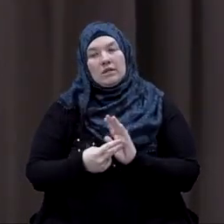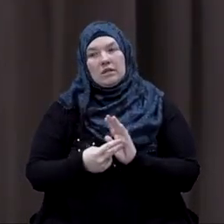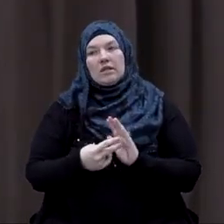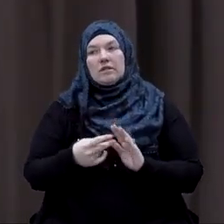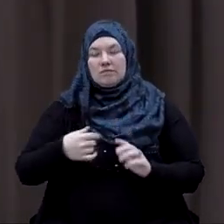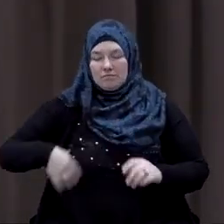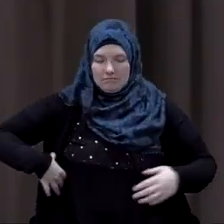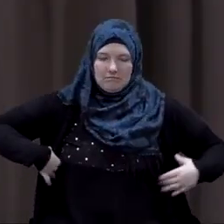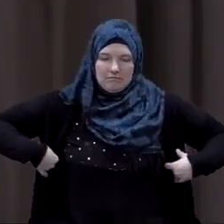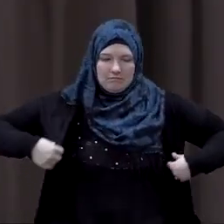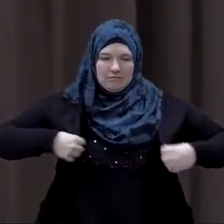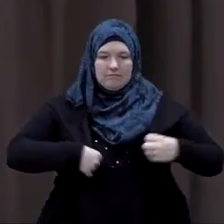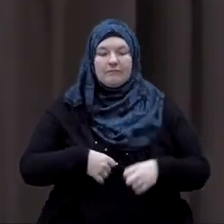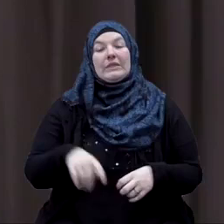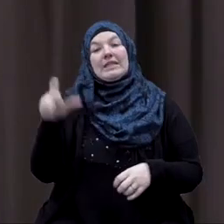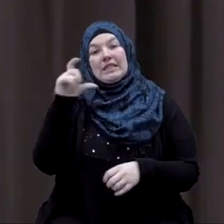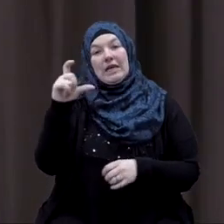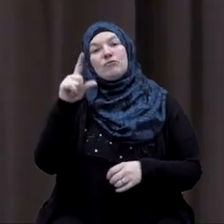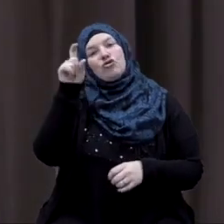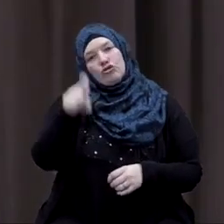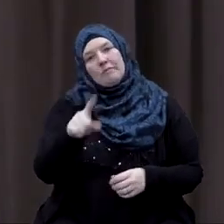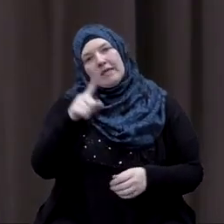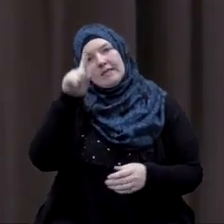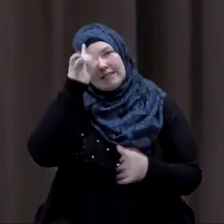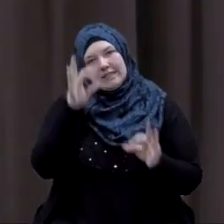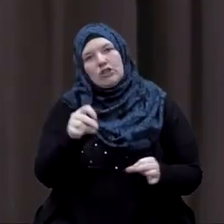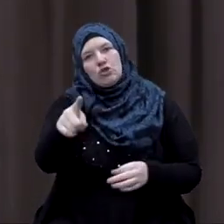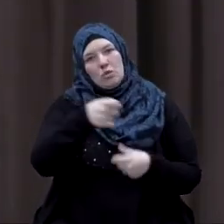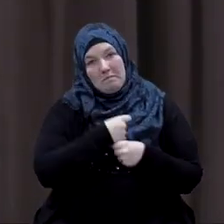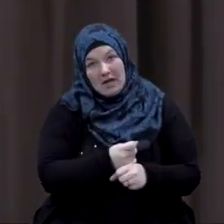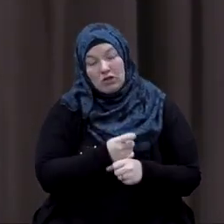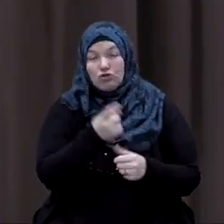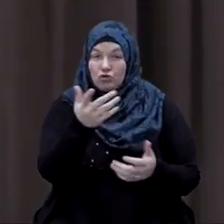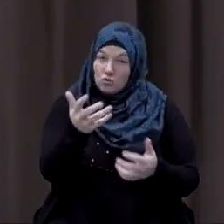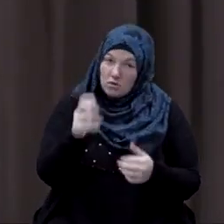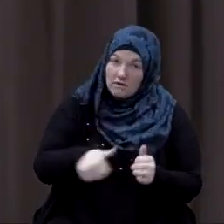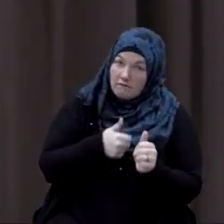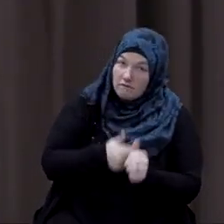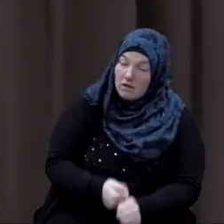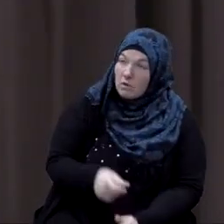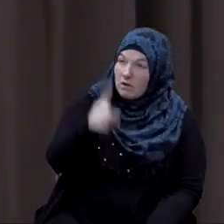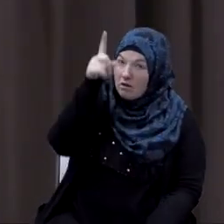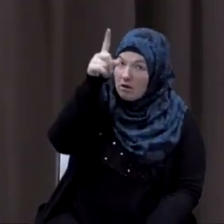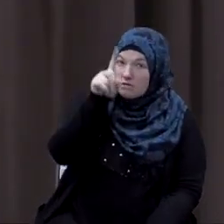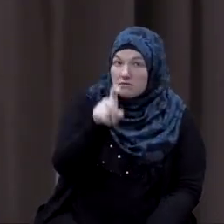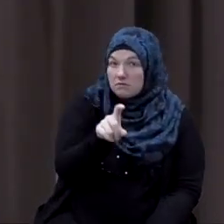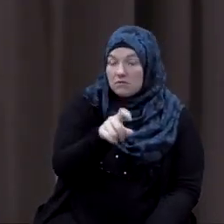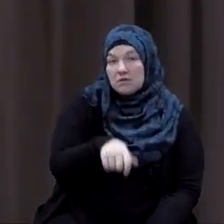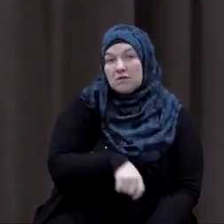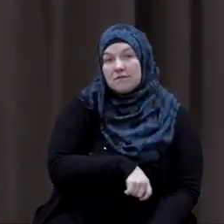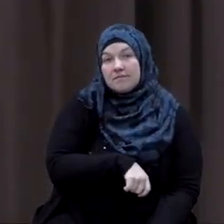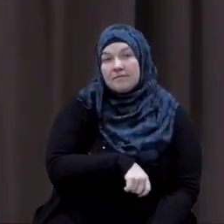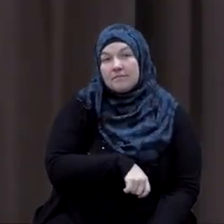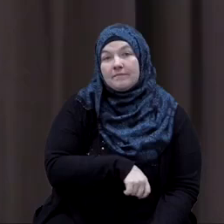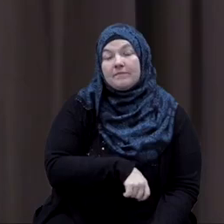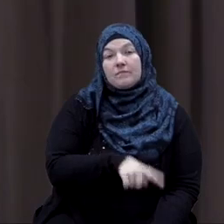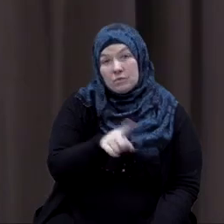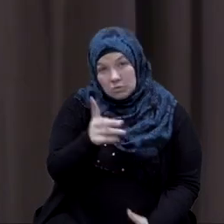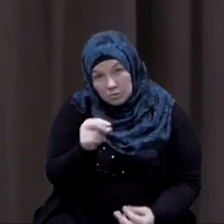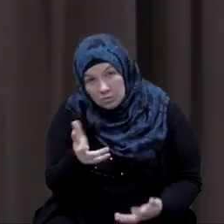Islam is a conscientious decision that you make. Do you want to submit? Allah asks.